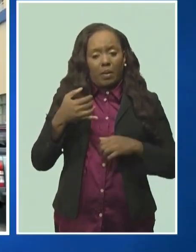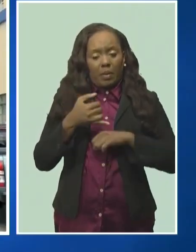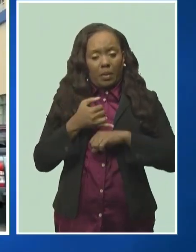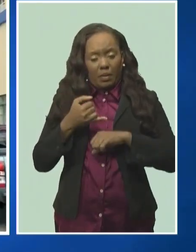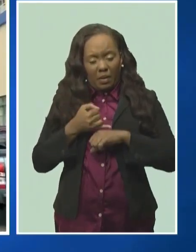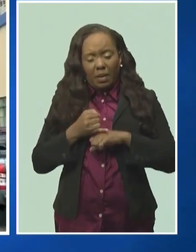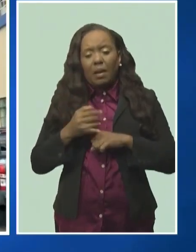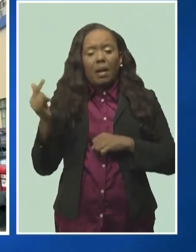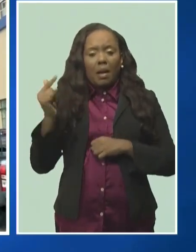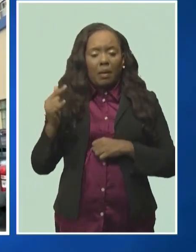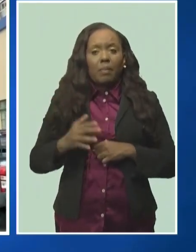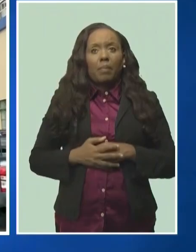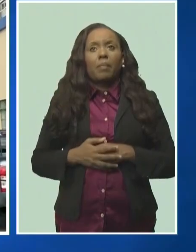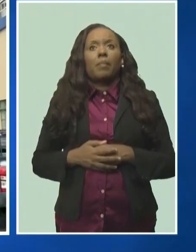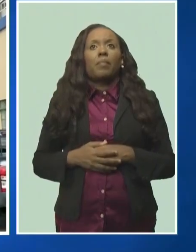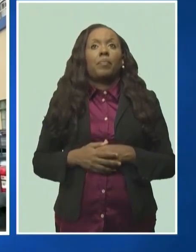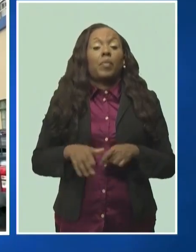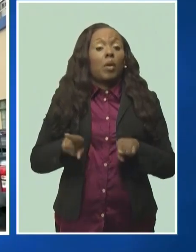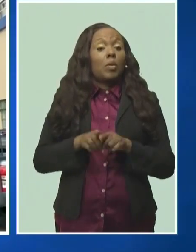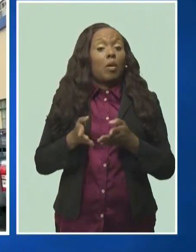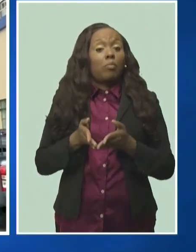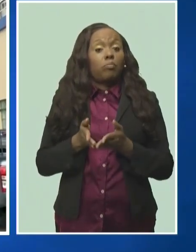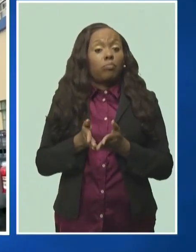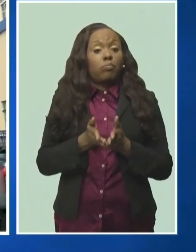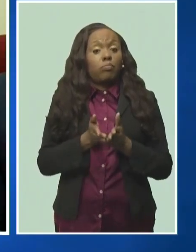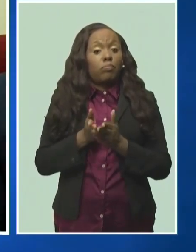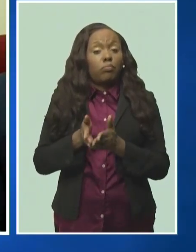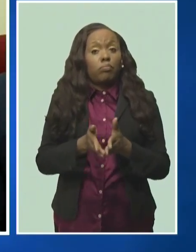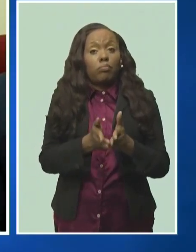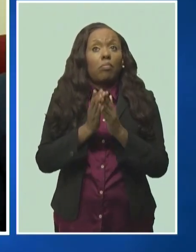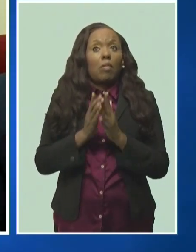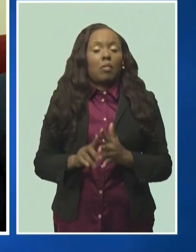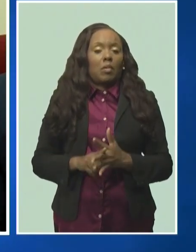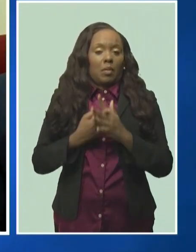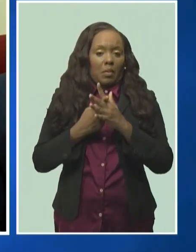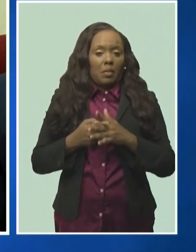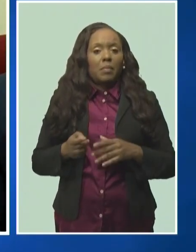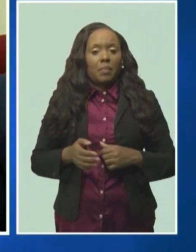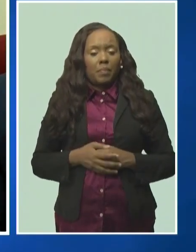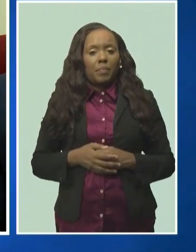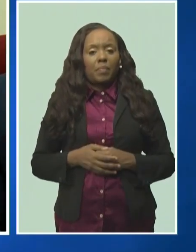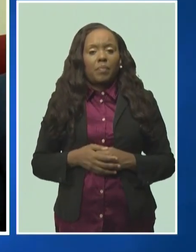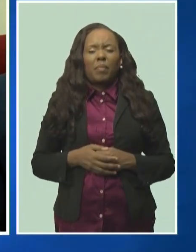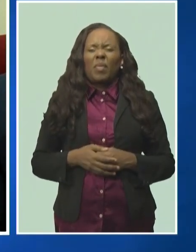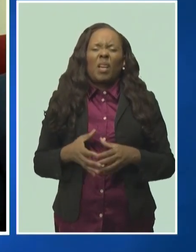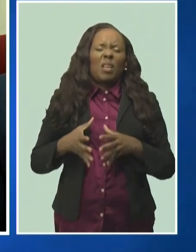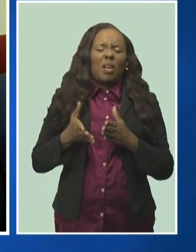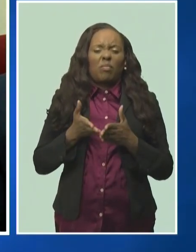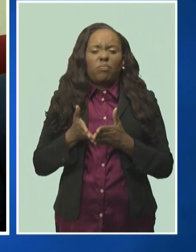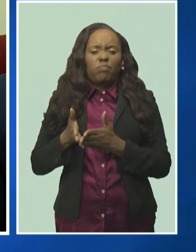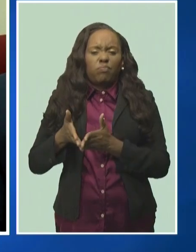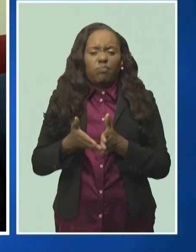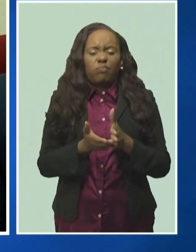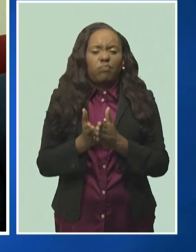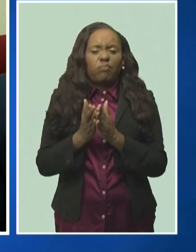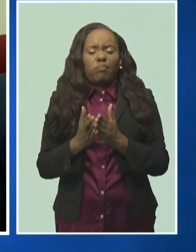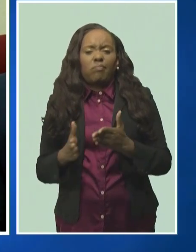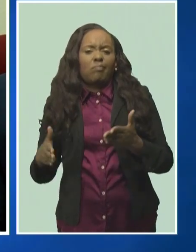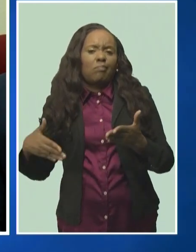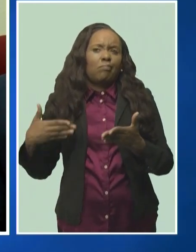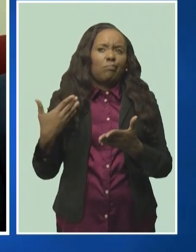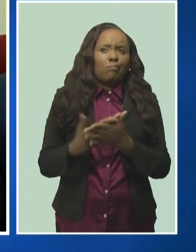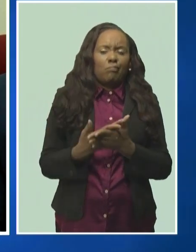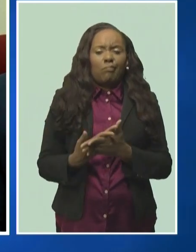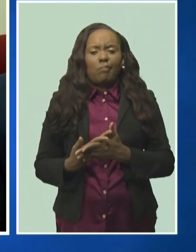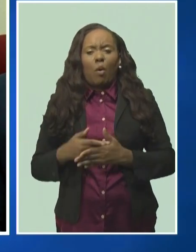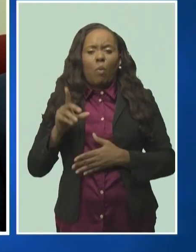2023-2024 cruise season has also started in earnest. Barbados is seeing ships arriving at 100% capacity.